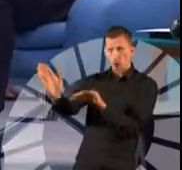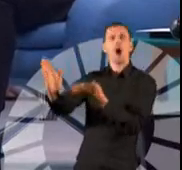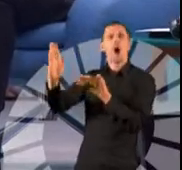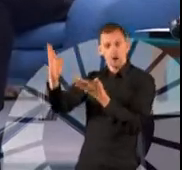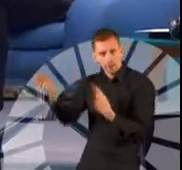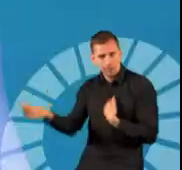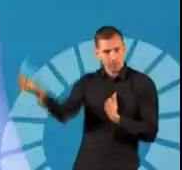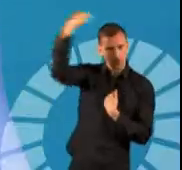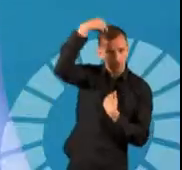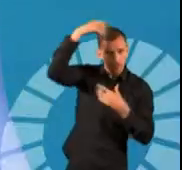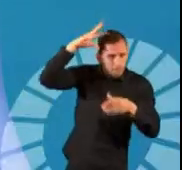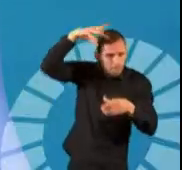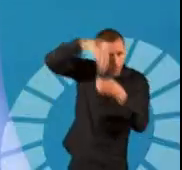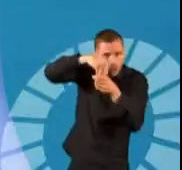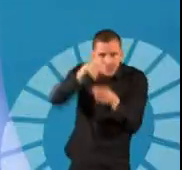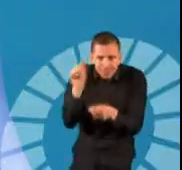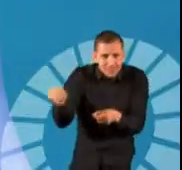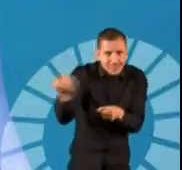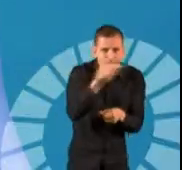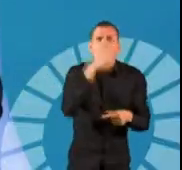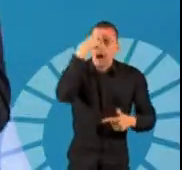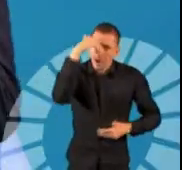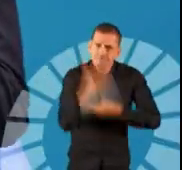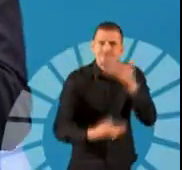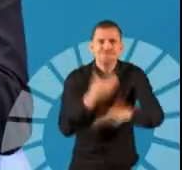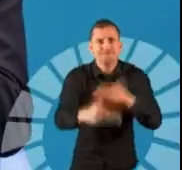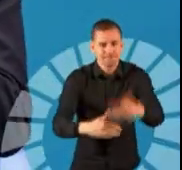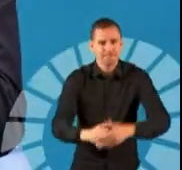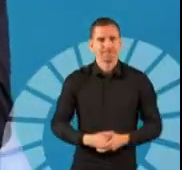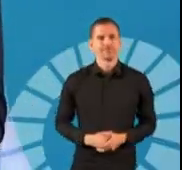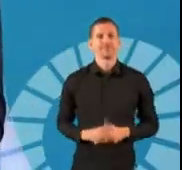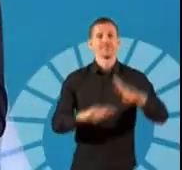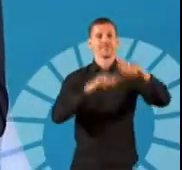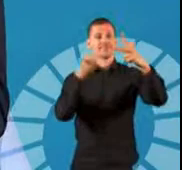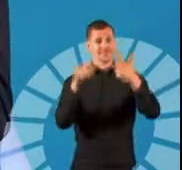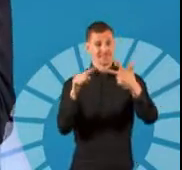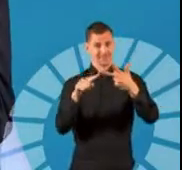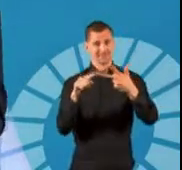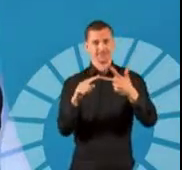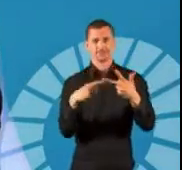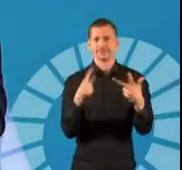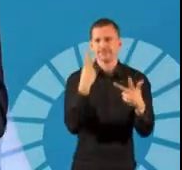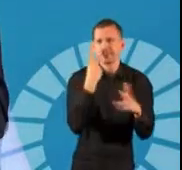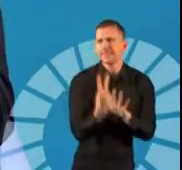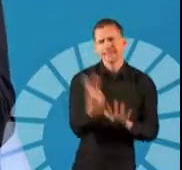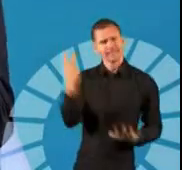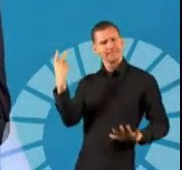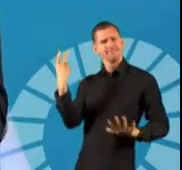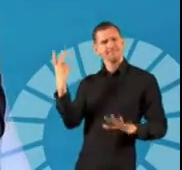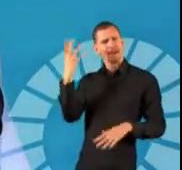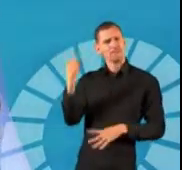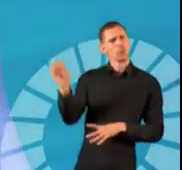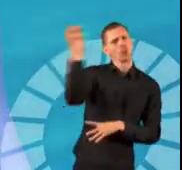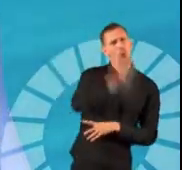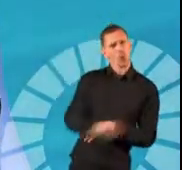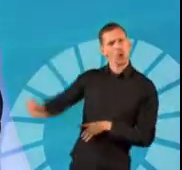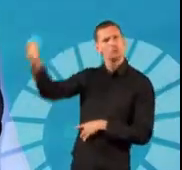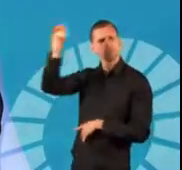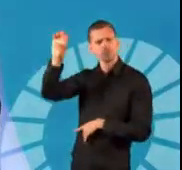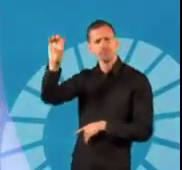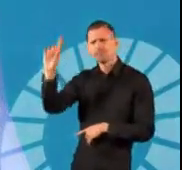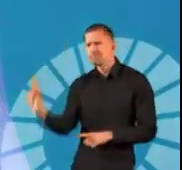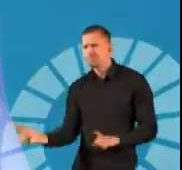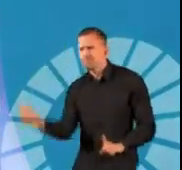of everything we do. And the third element I wanted to raise, it's true, we see this, that for some time we have seen in Europe and elsewhere, there have been